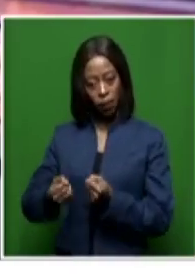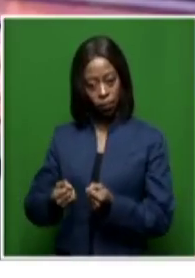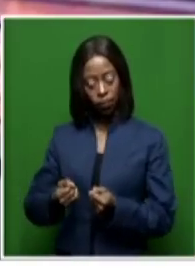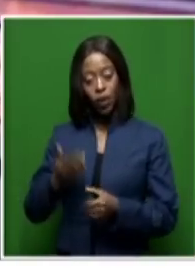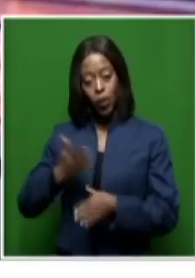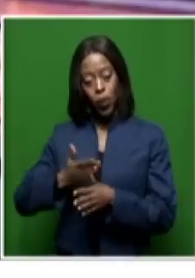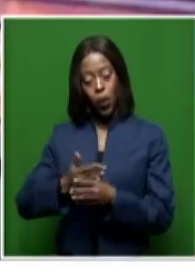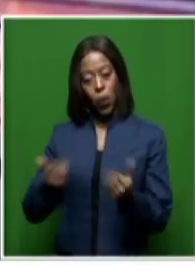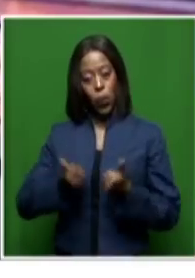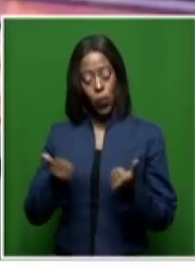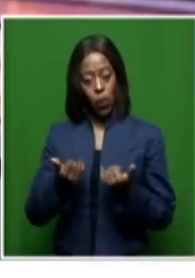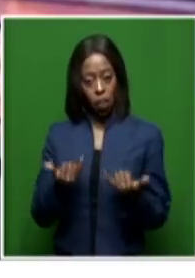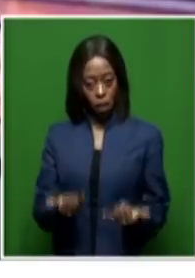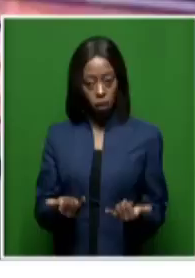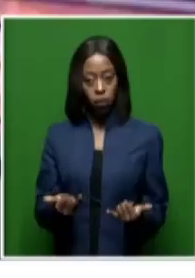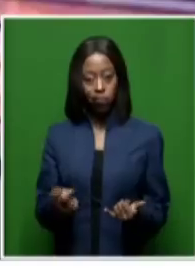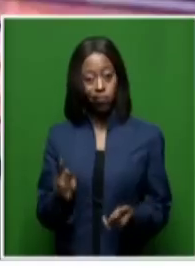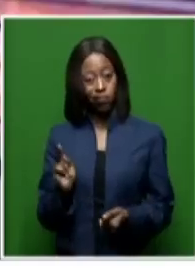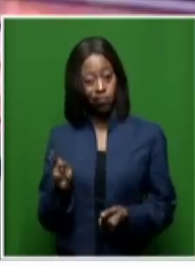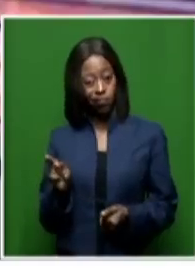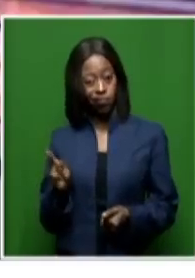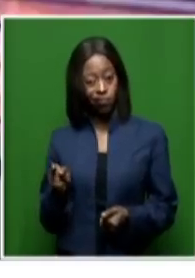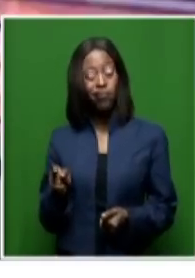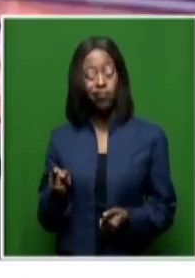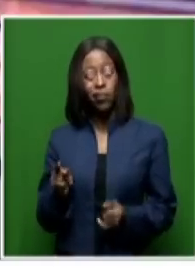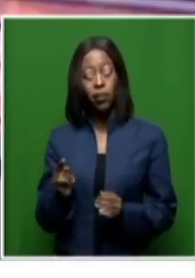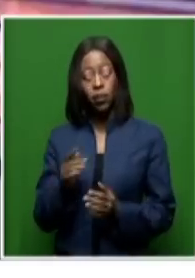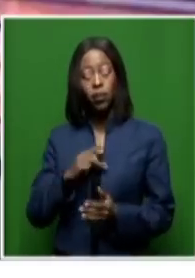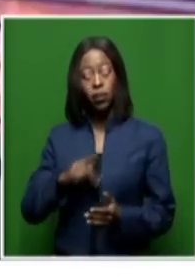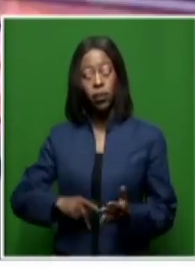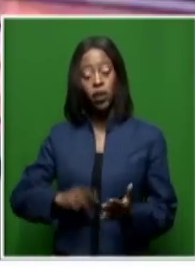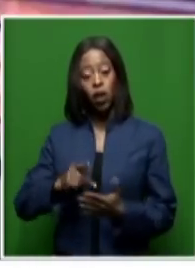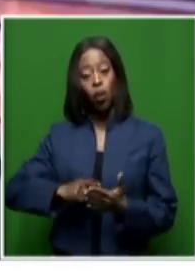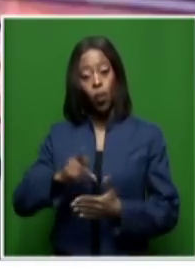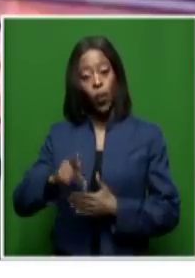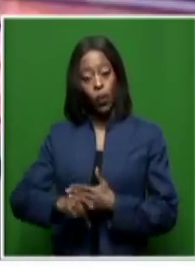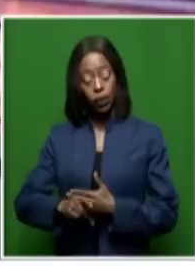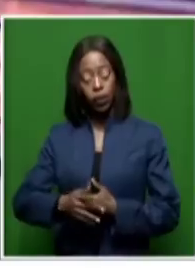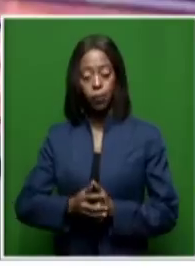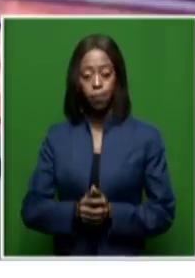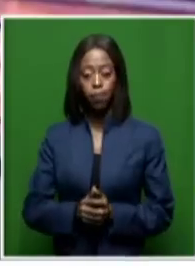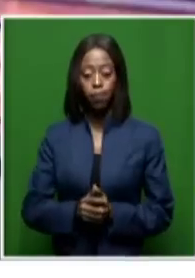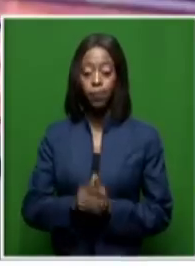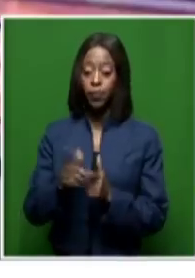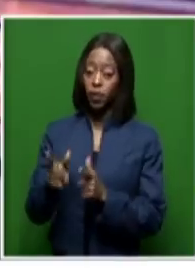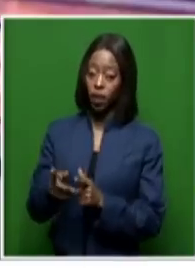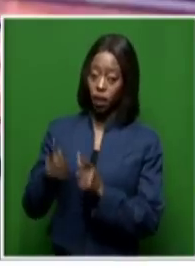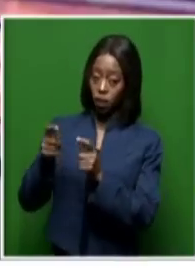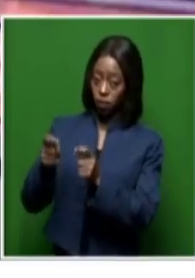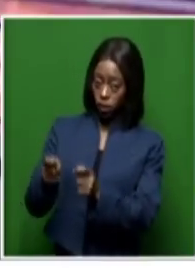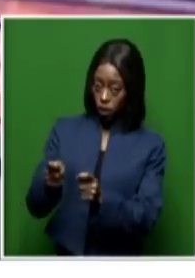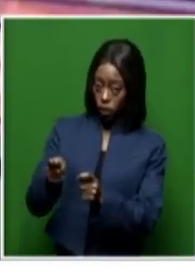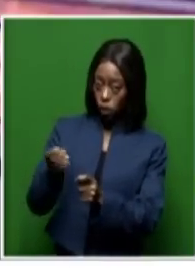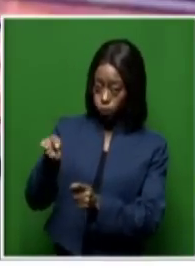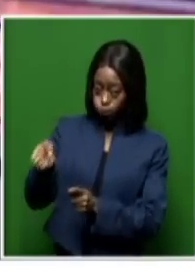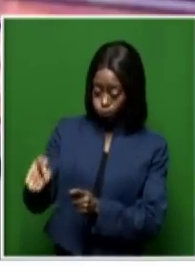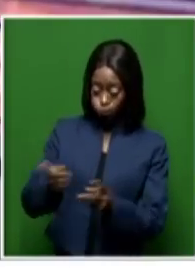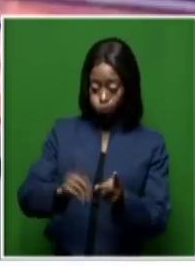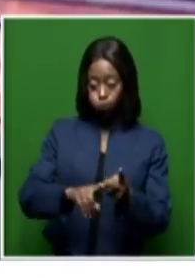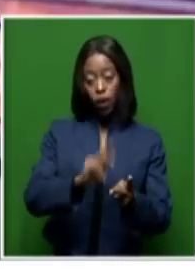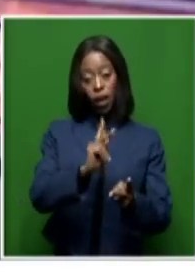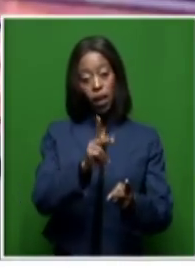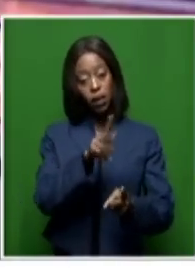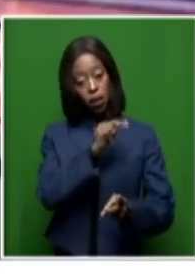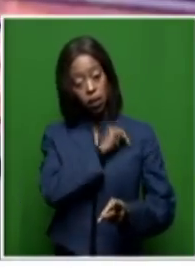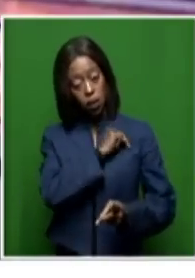online. It's one of the presidential projects. They are in Cape Town. They are in